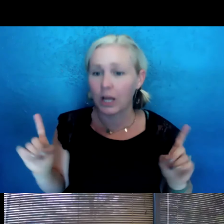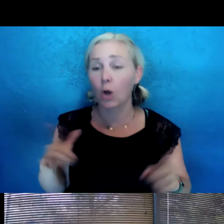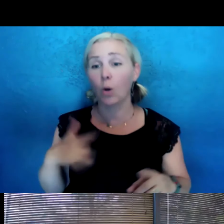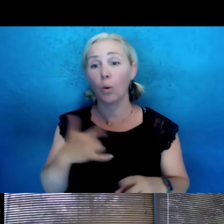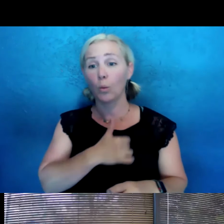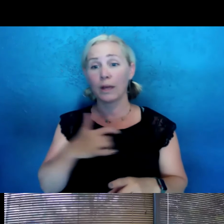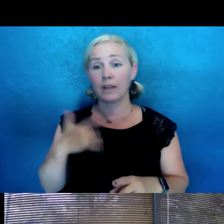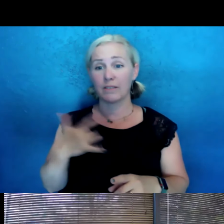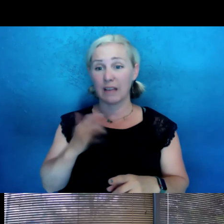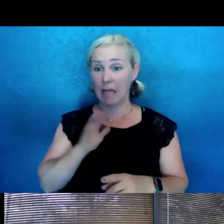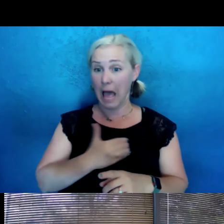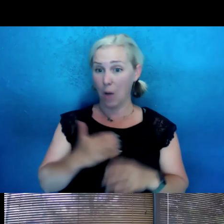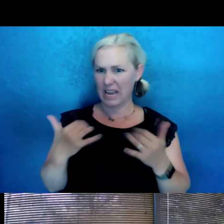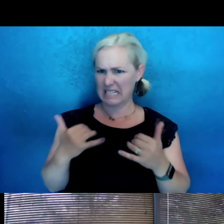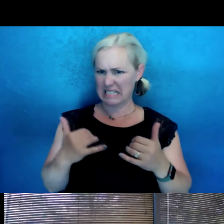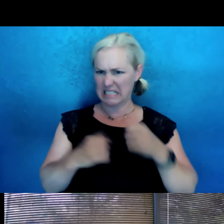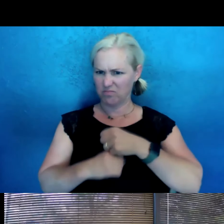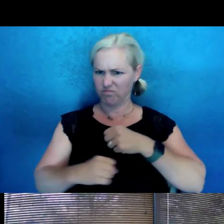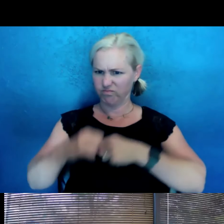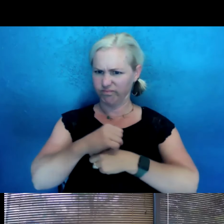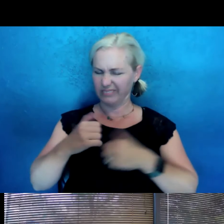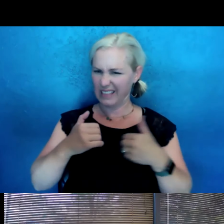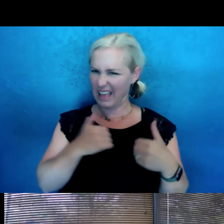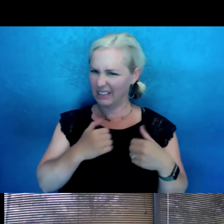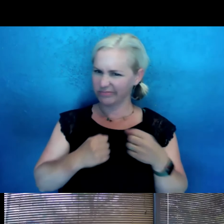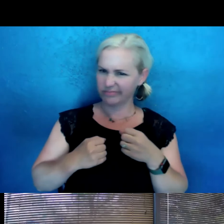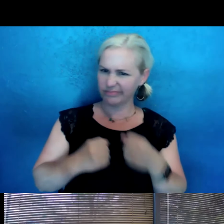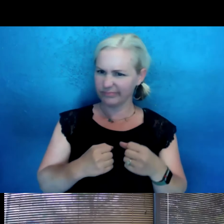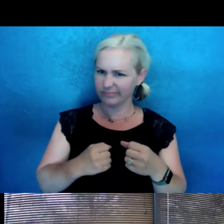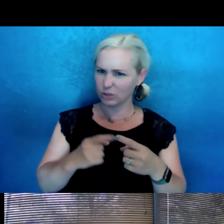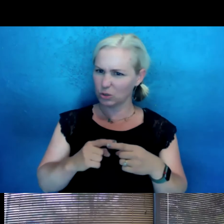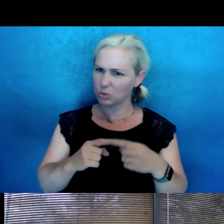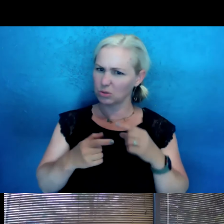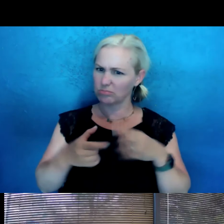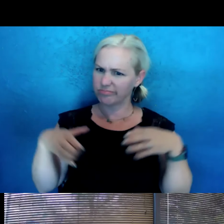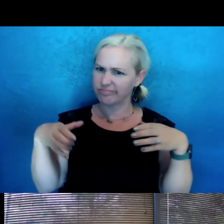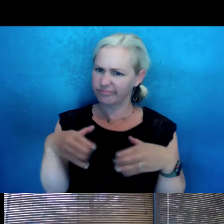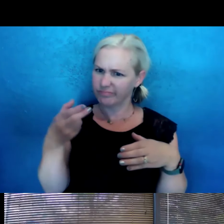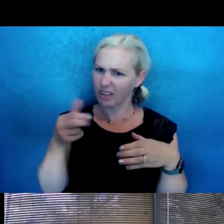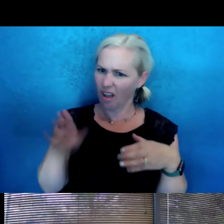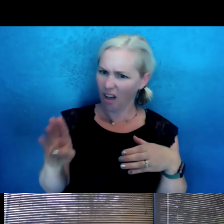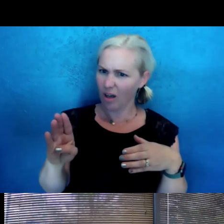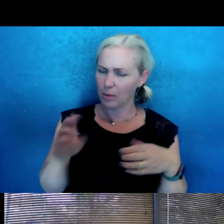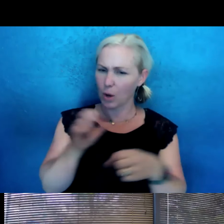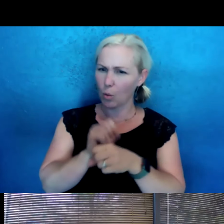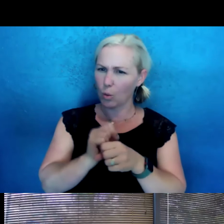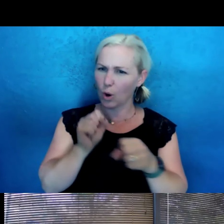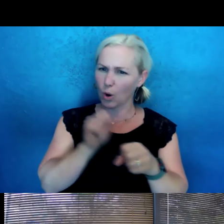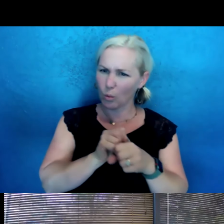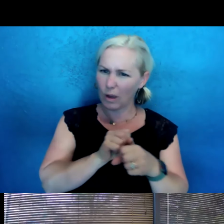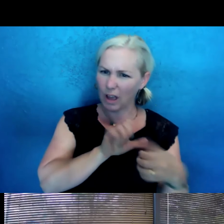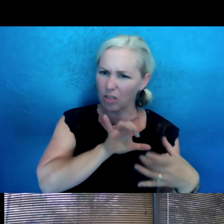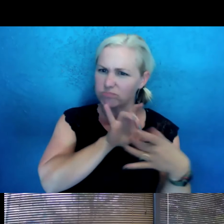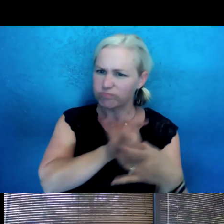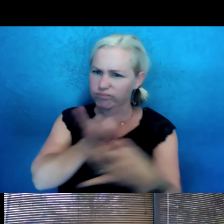existing infrastructure really has the strong bones to be the hub and really work with all the community-based